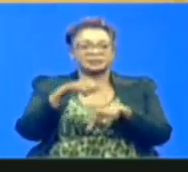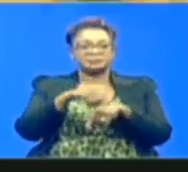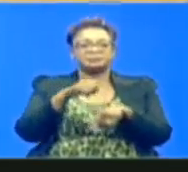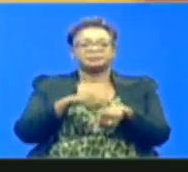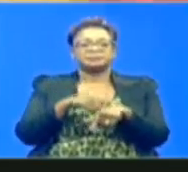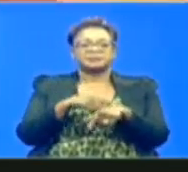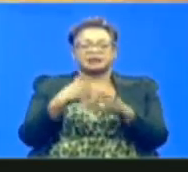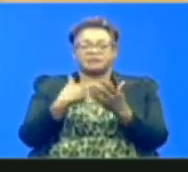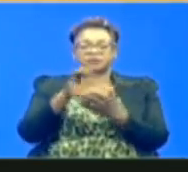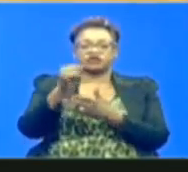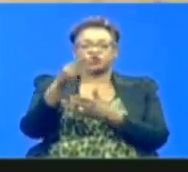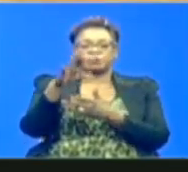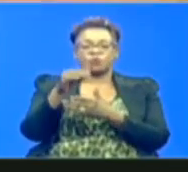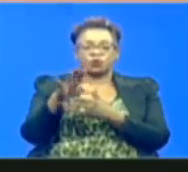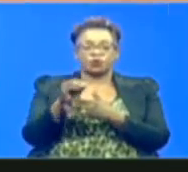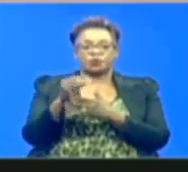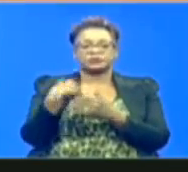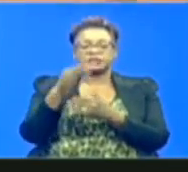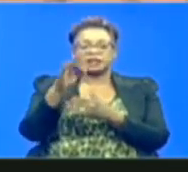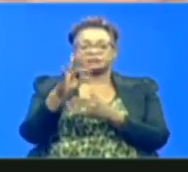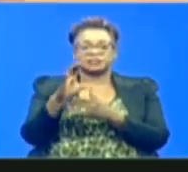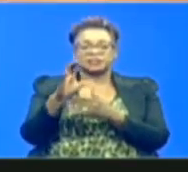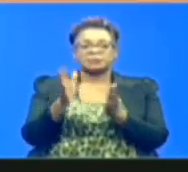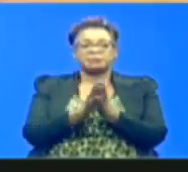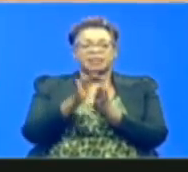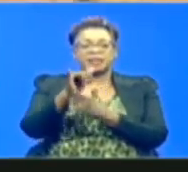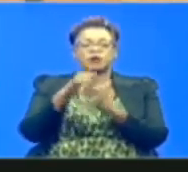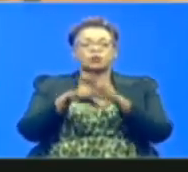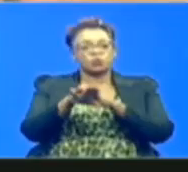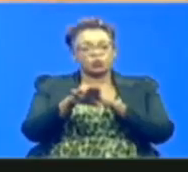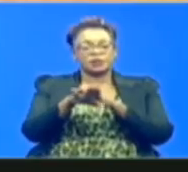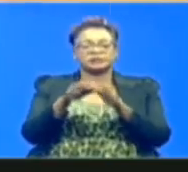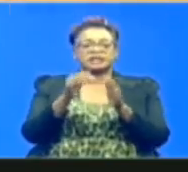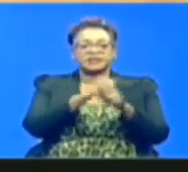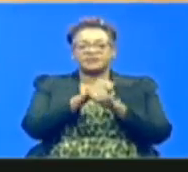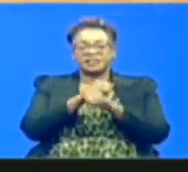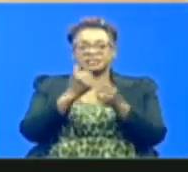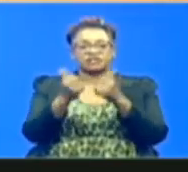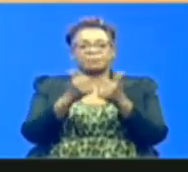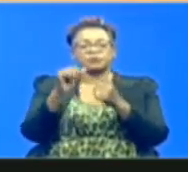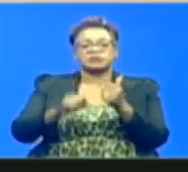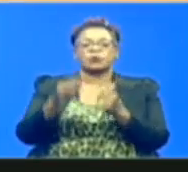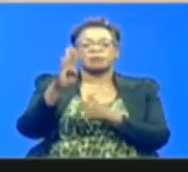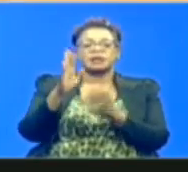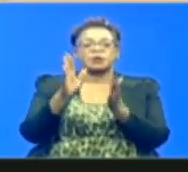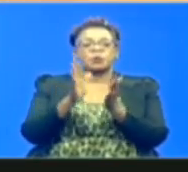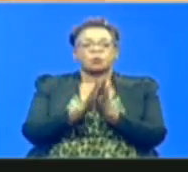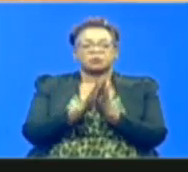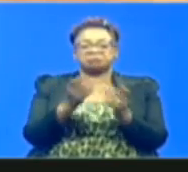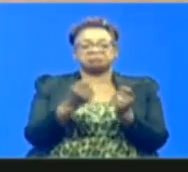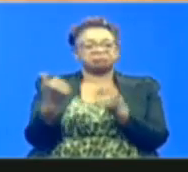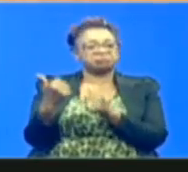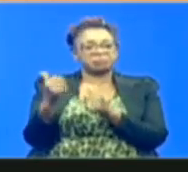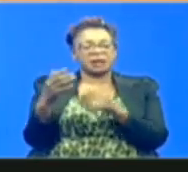out Shauri Moyo's Kingston FC by a solitary goal. Defending champions South B combined were knocked out at the